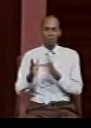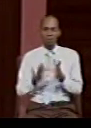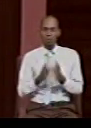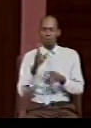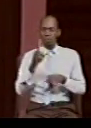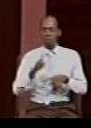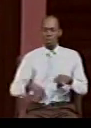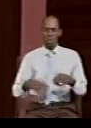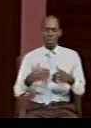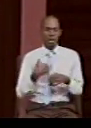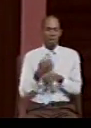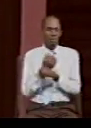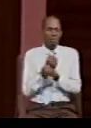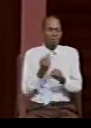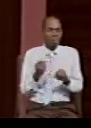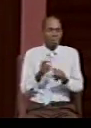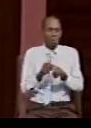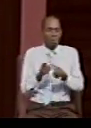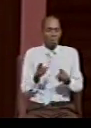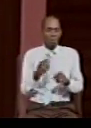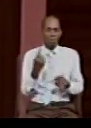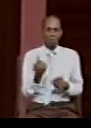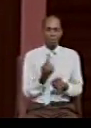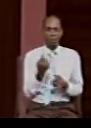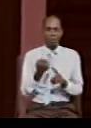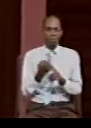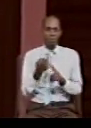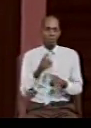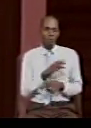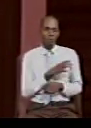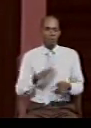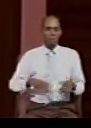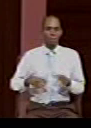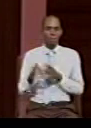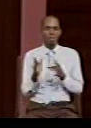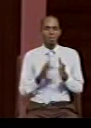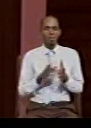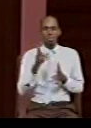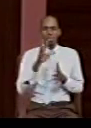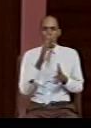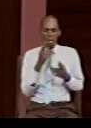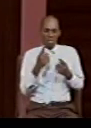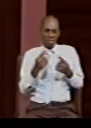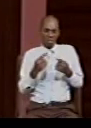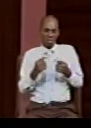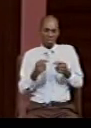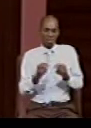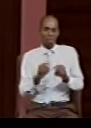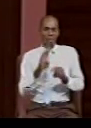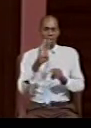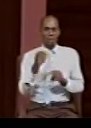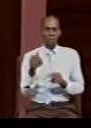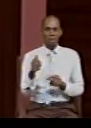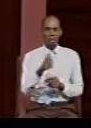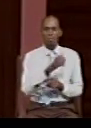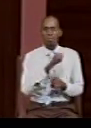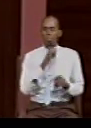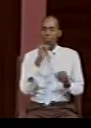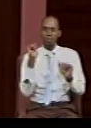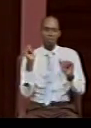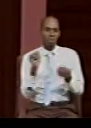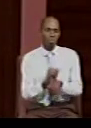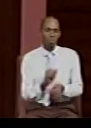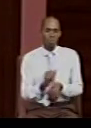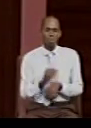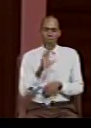salvation except from the Lord Jesus, your trying by yourself will not do it. Your struggles